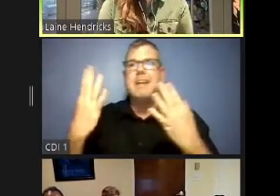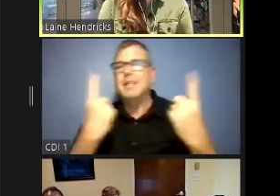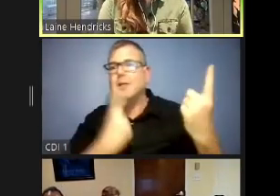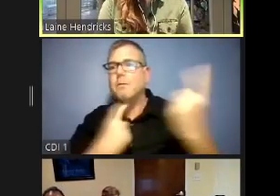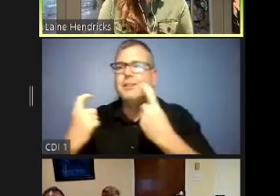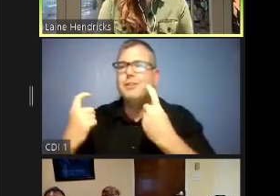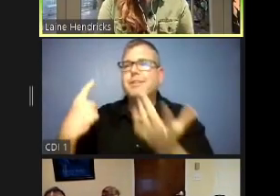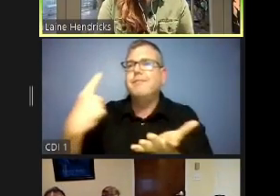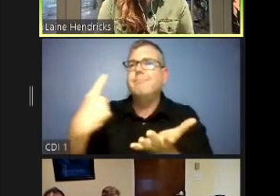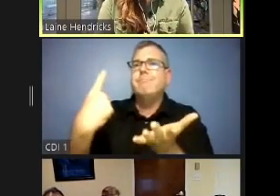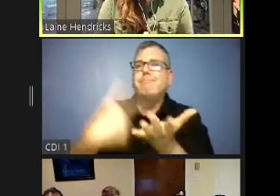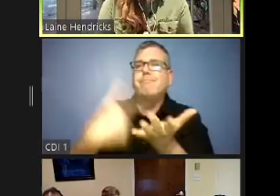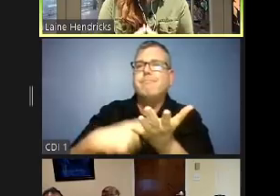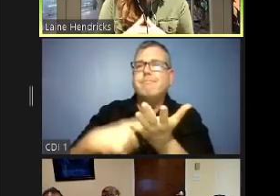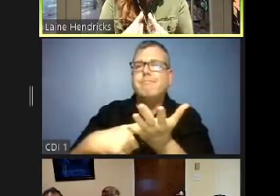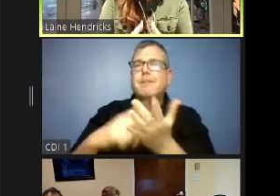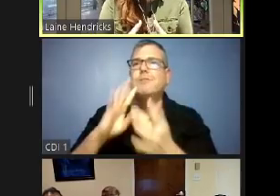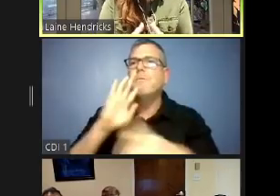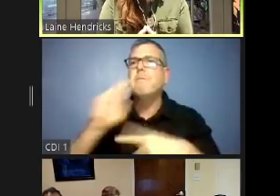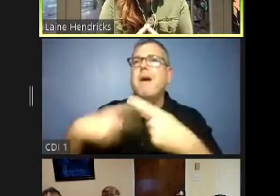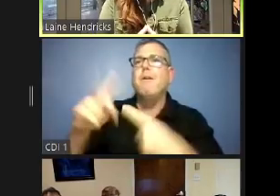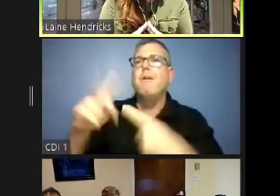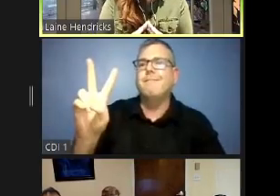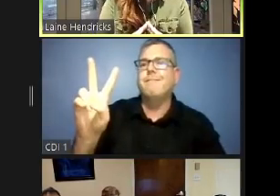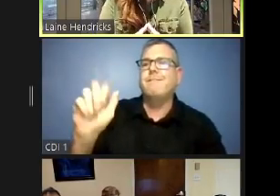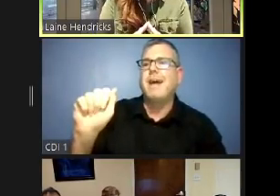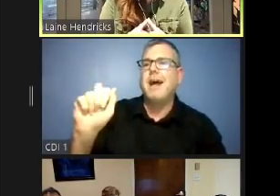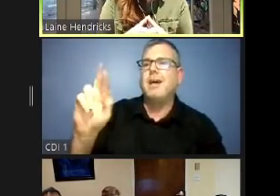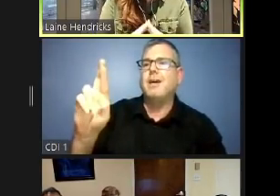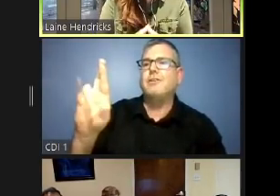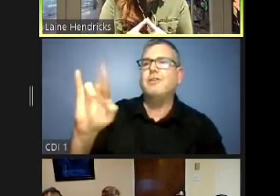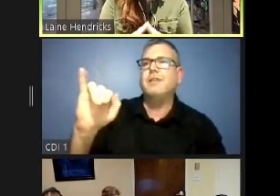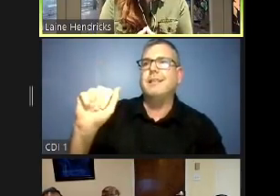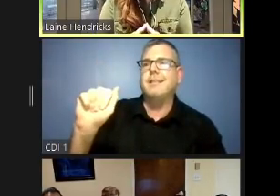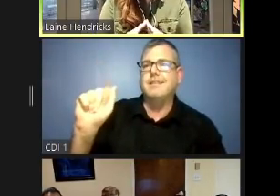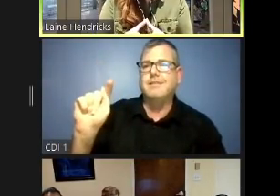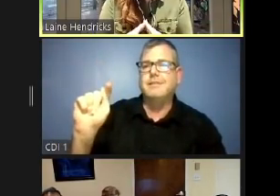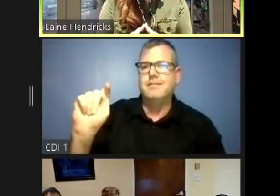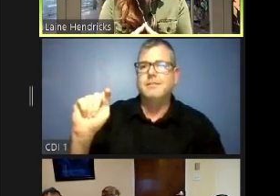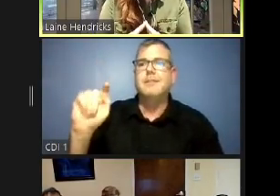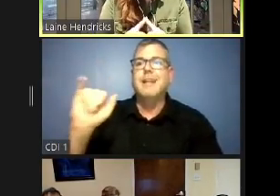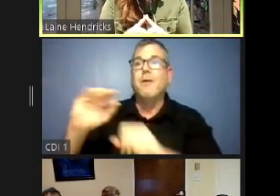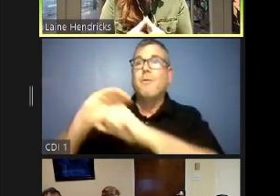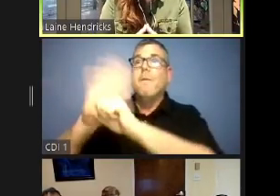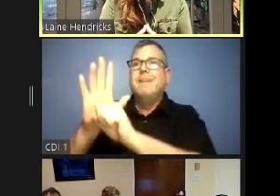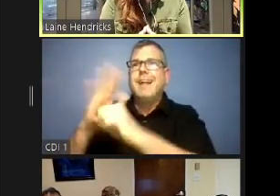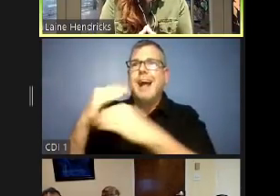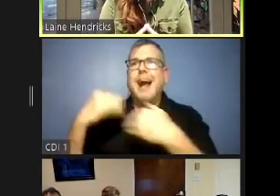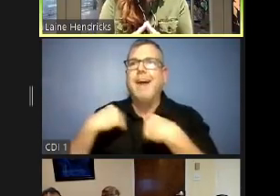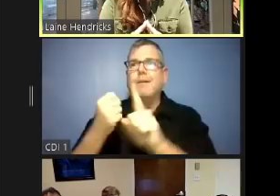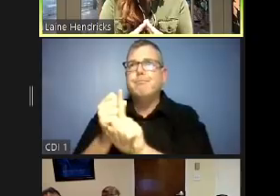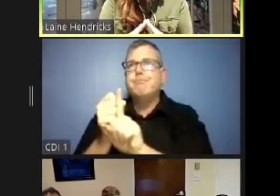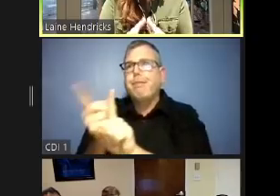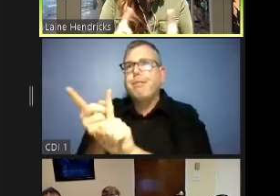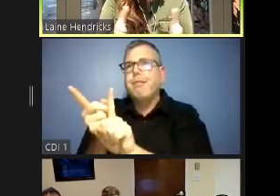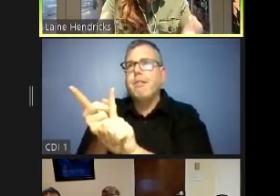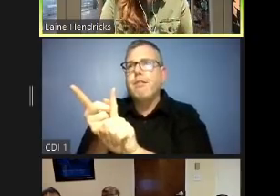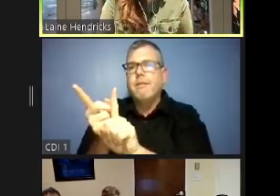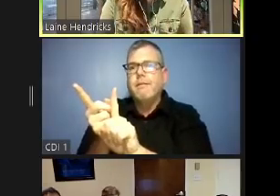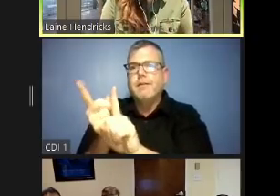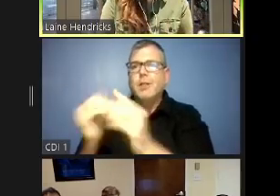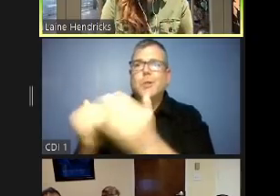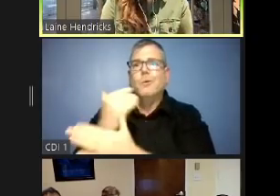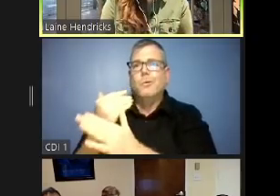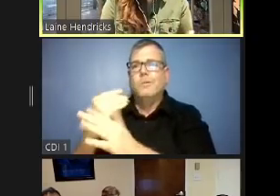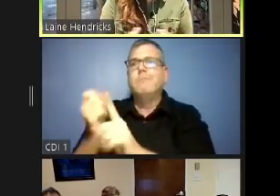the vaccine. And you truly have some of the top experts in Marin County here, not